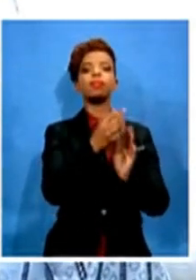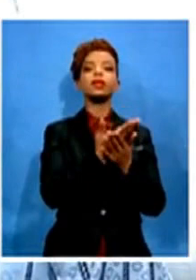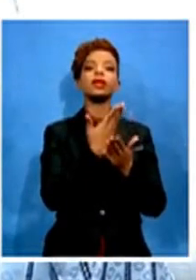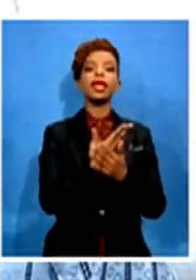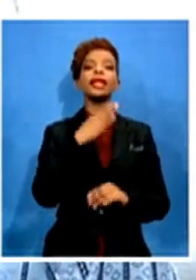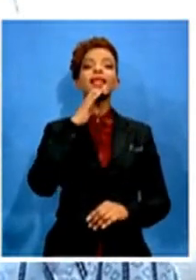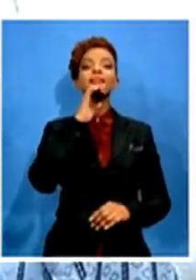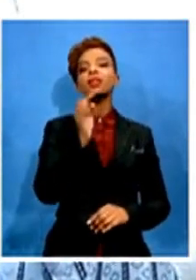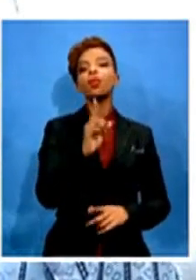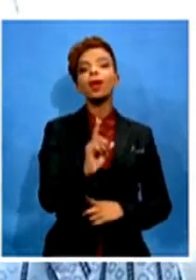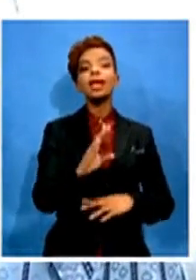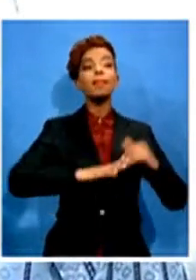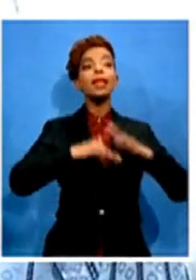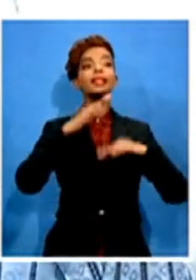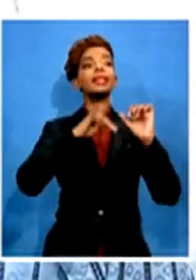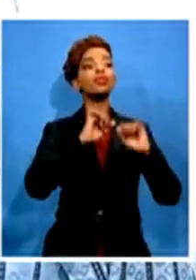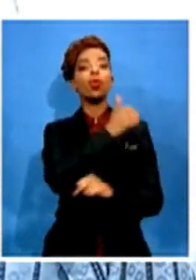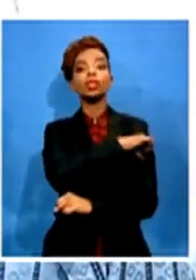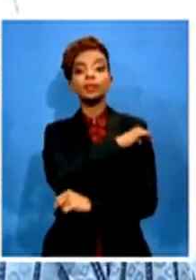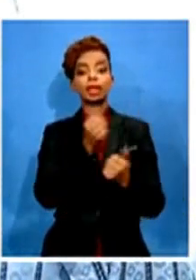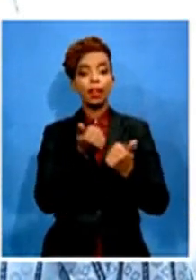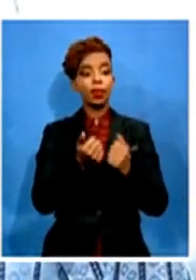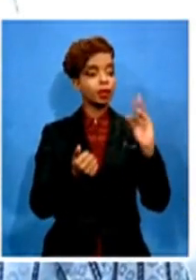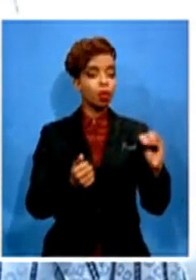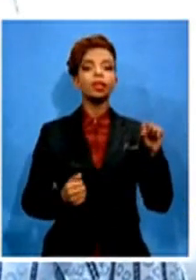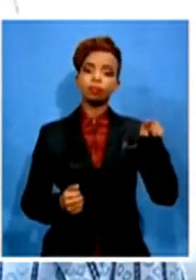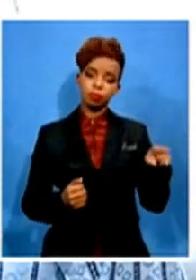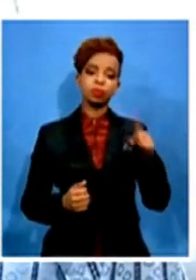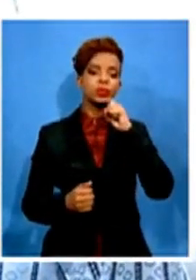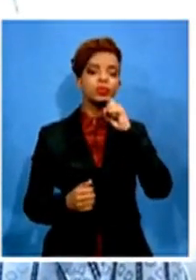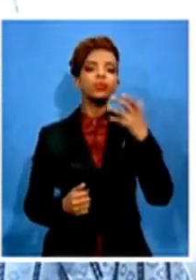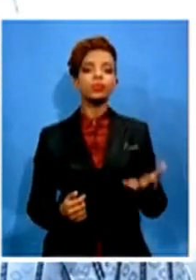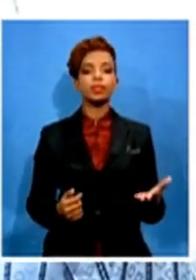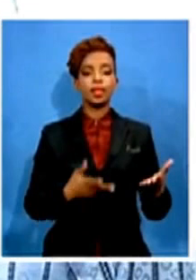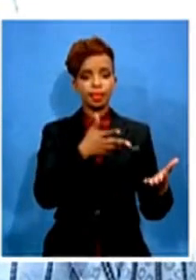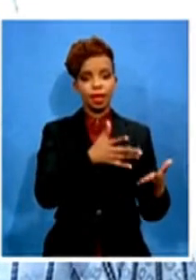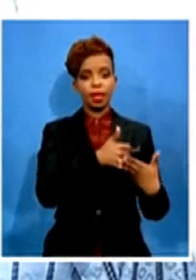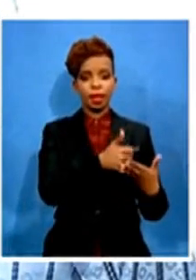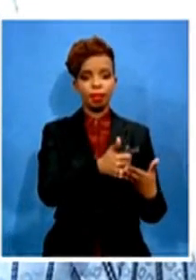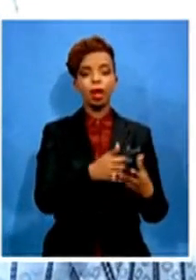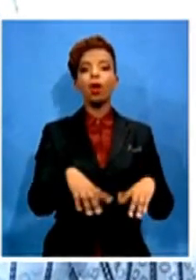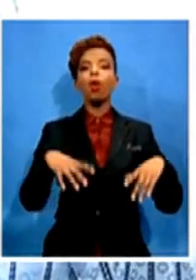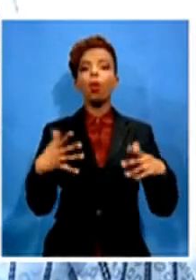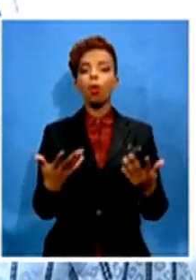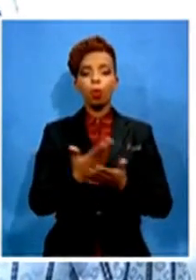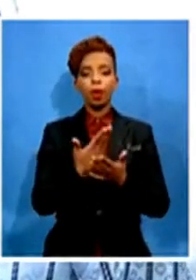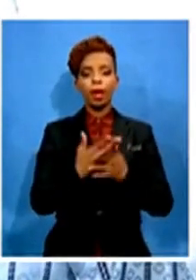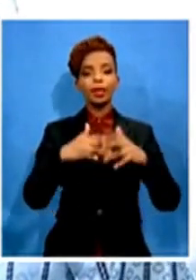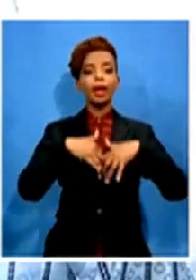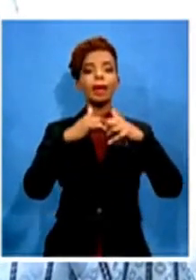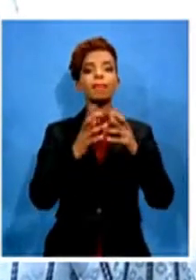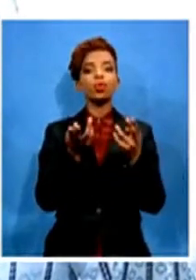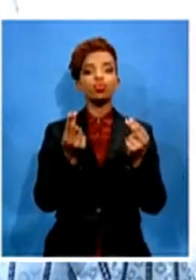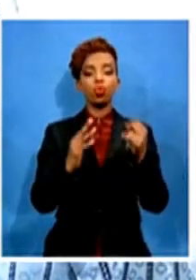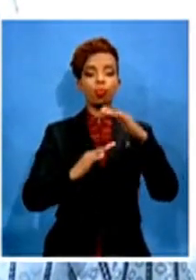it and then see people in there, or they can create a new building and then use that, or they can create a tent, even